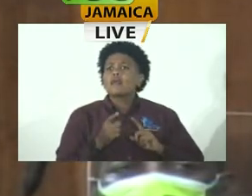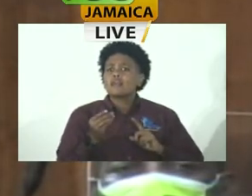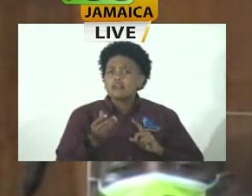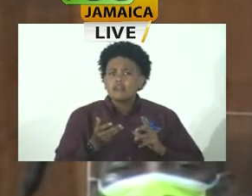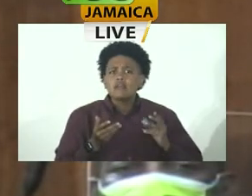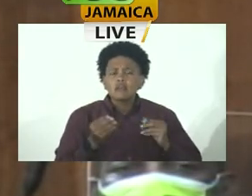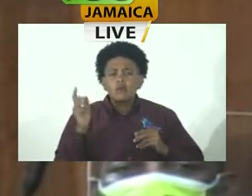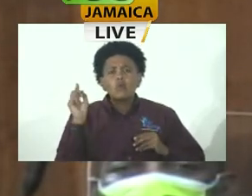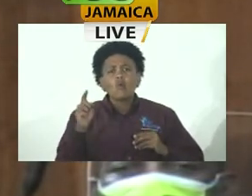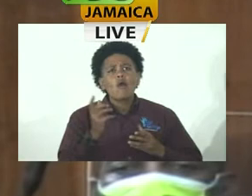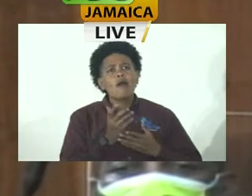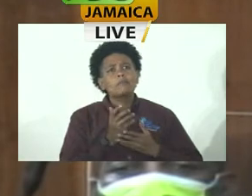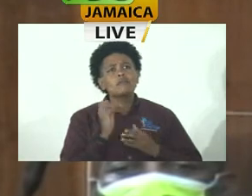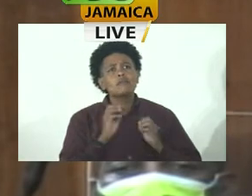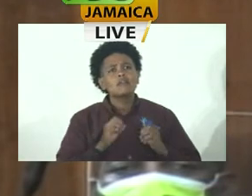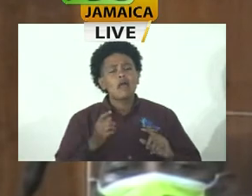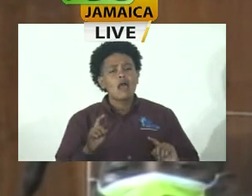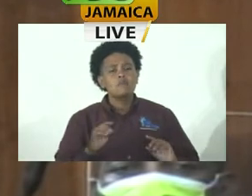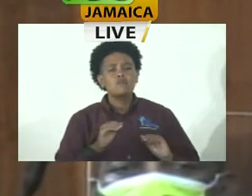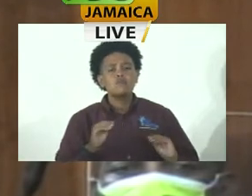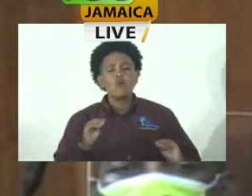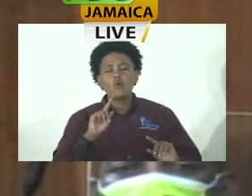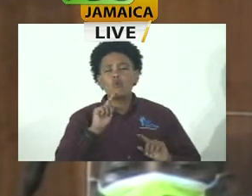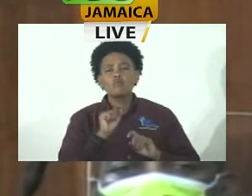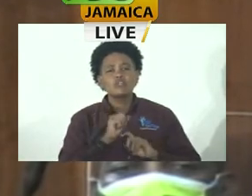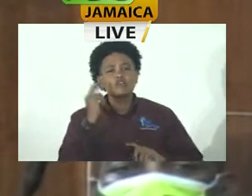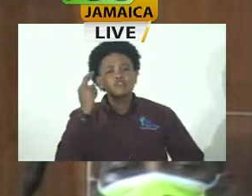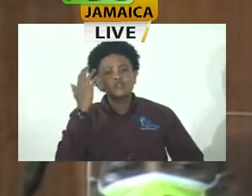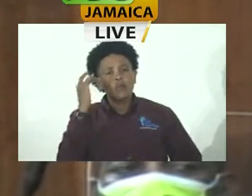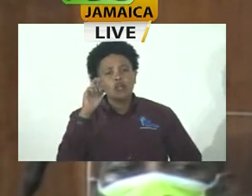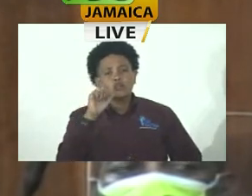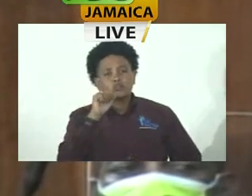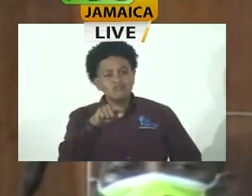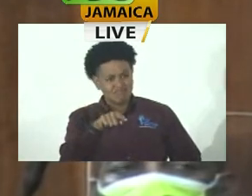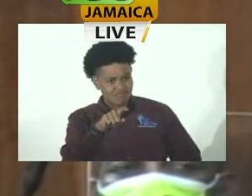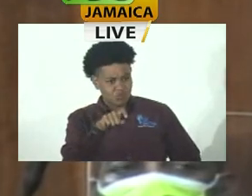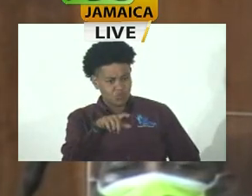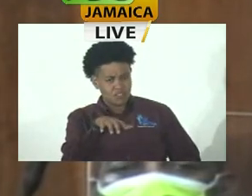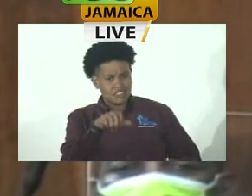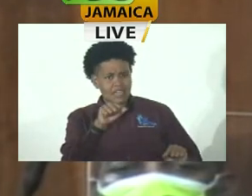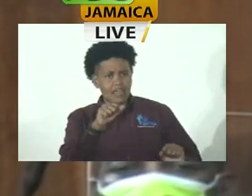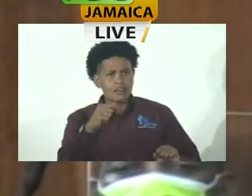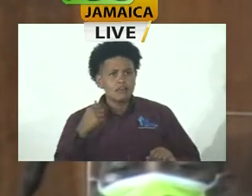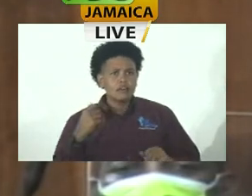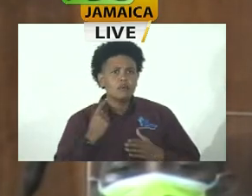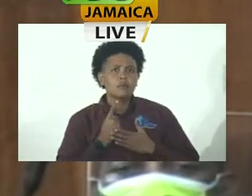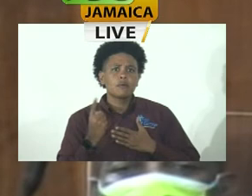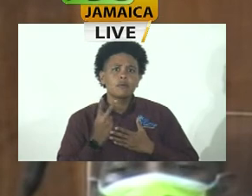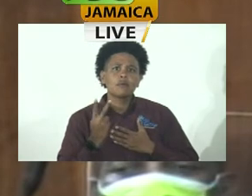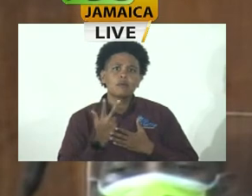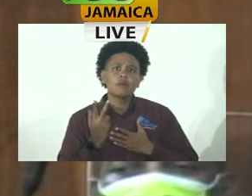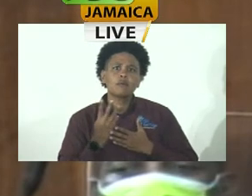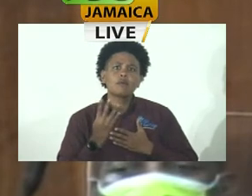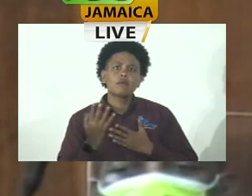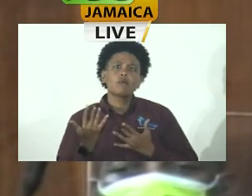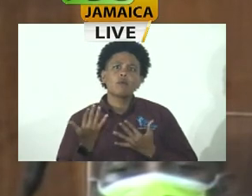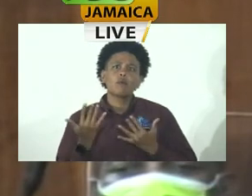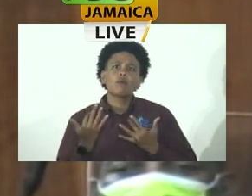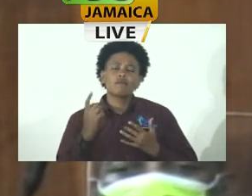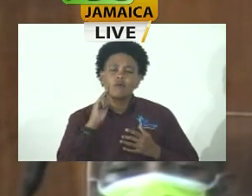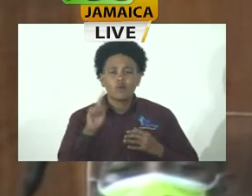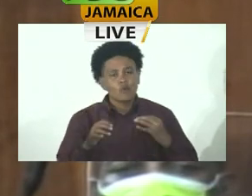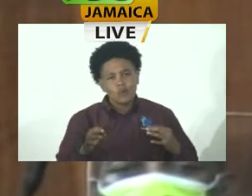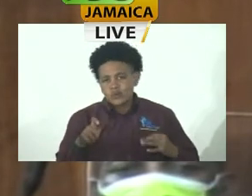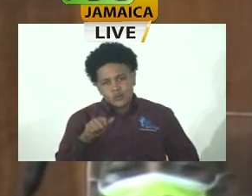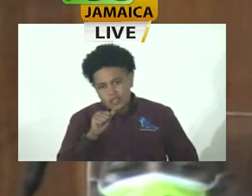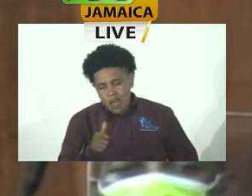appeal there's no reason why they should take days and weeks for trial